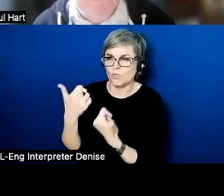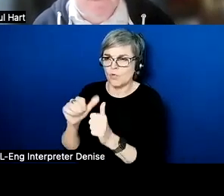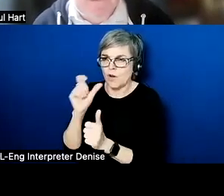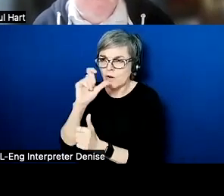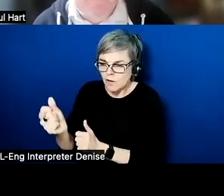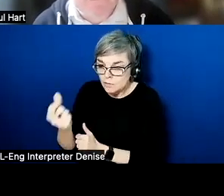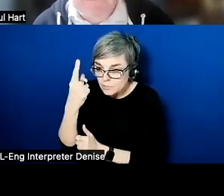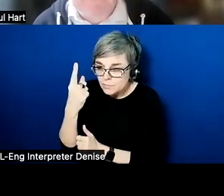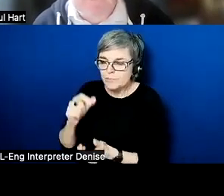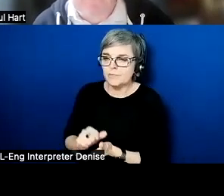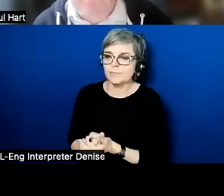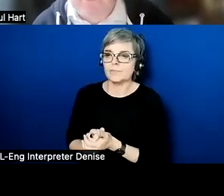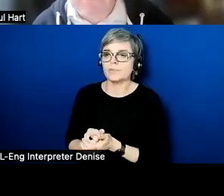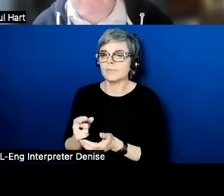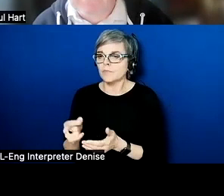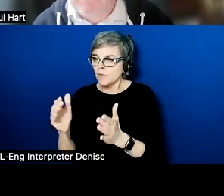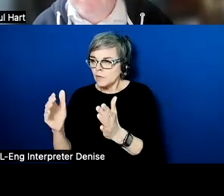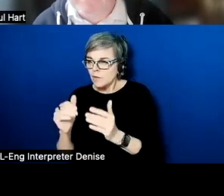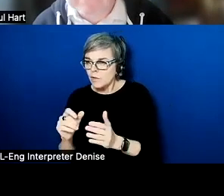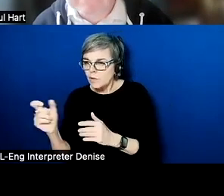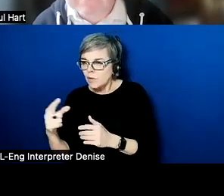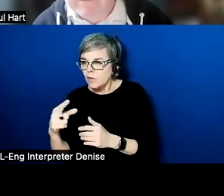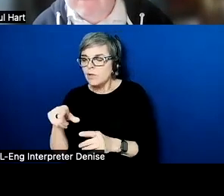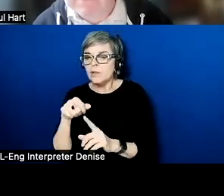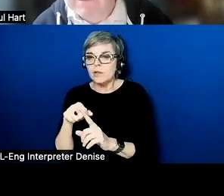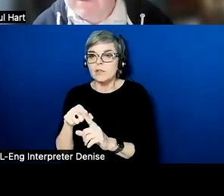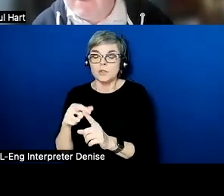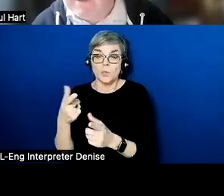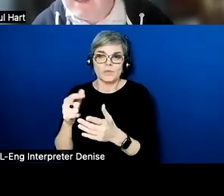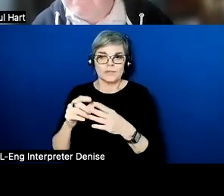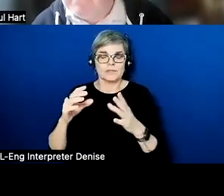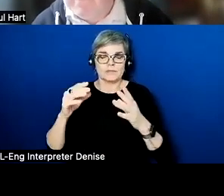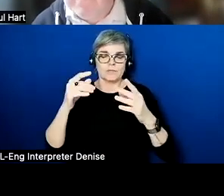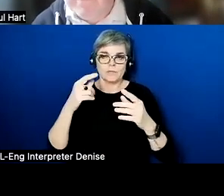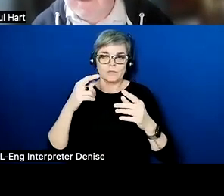So to me, a double-sided zone of proximal development makes sense.